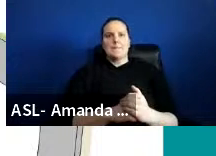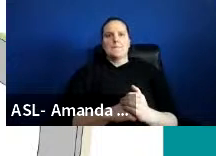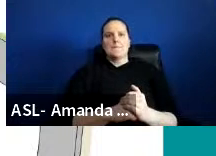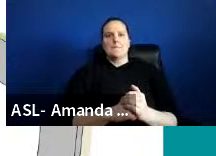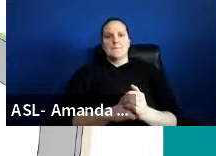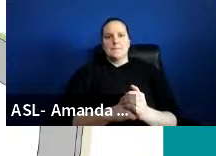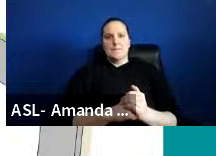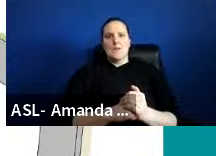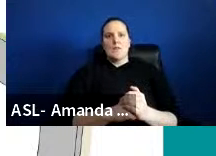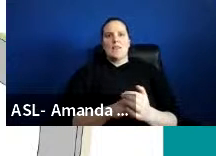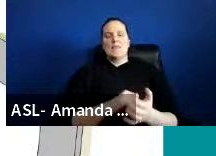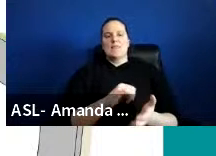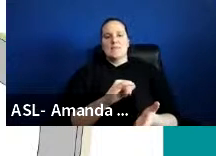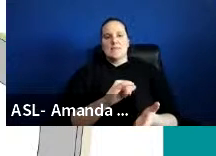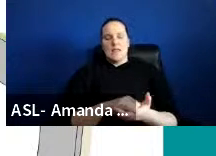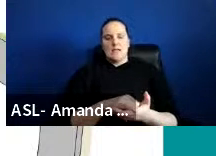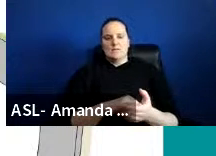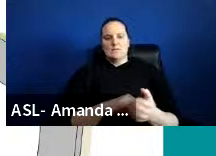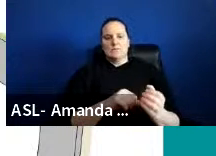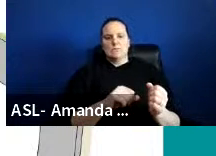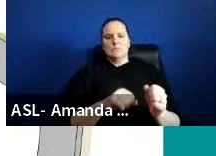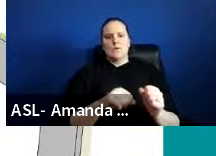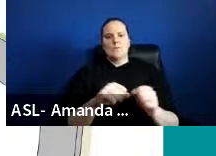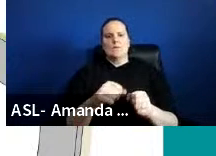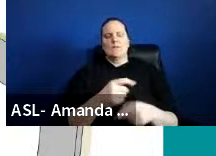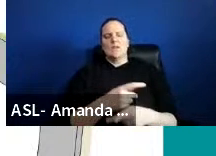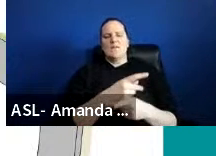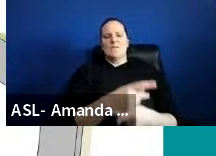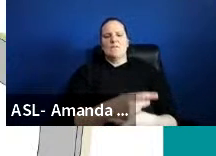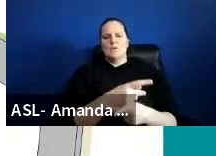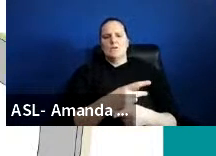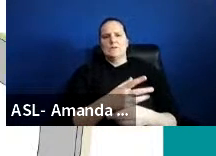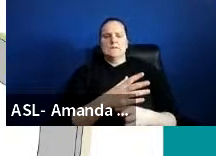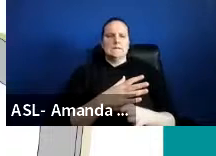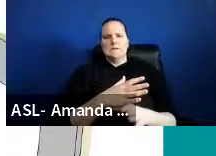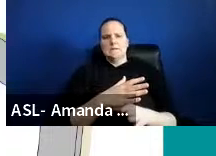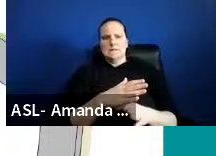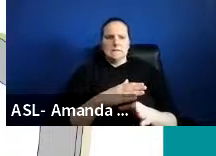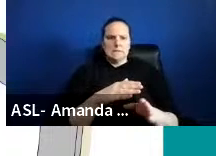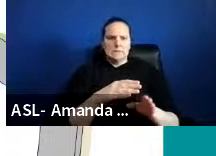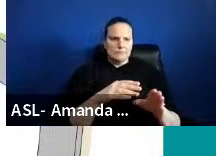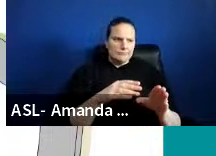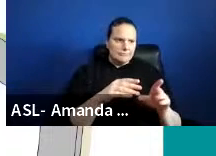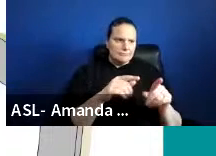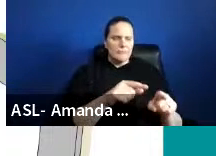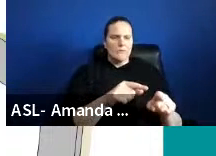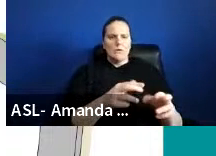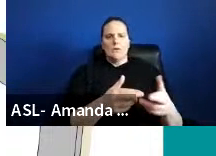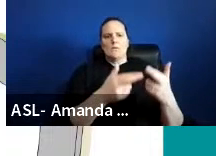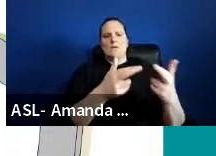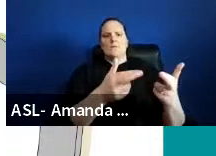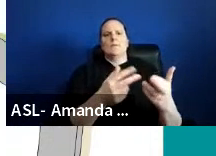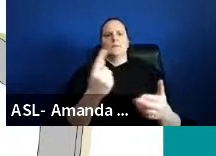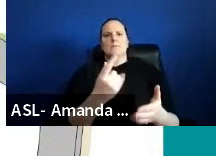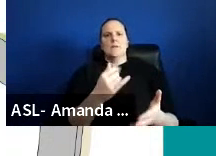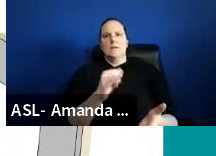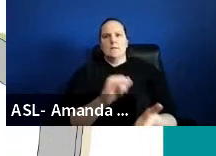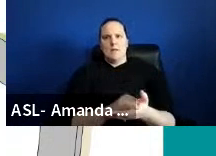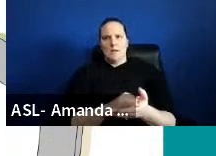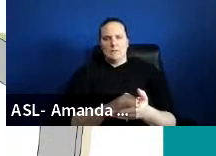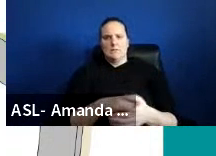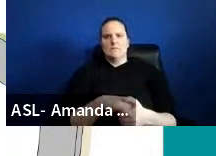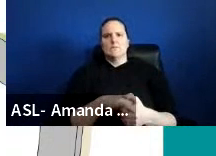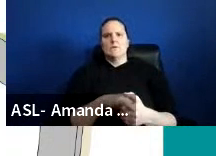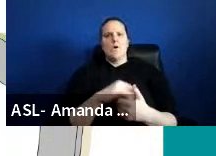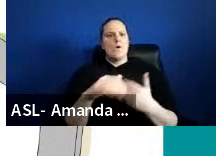this is probably, I'm always careful. We're probably leaning towards recommending something like this as, a